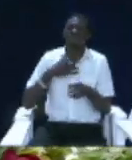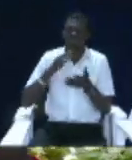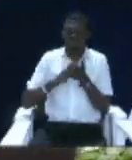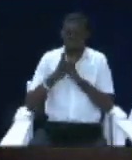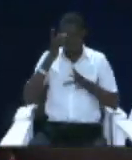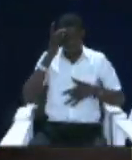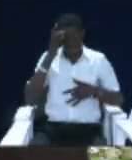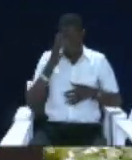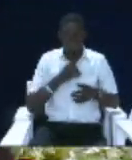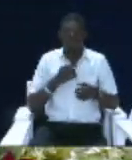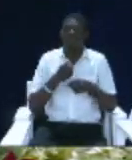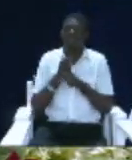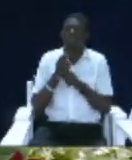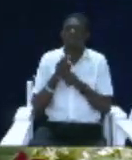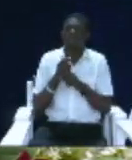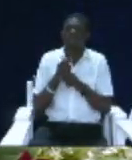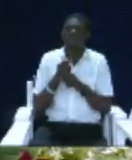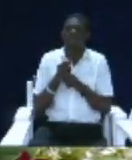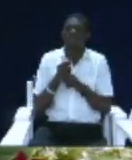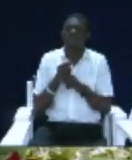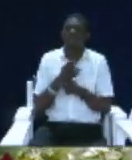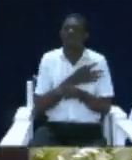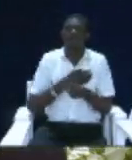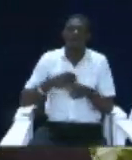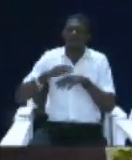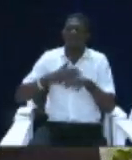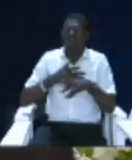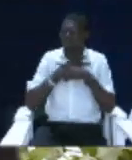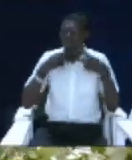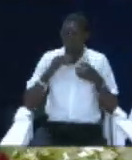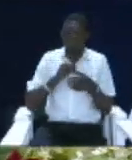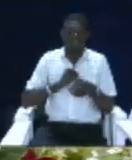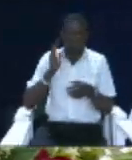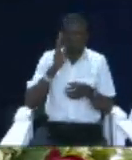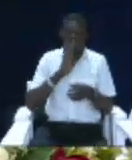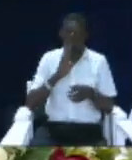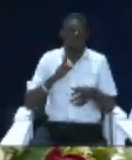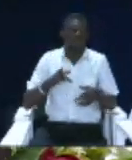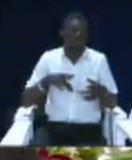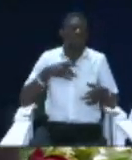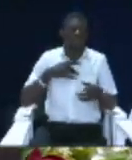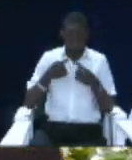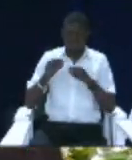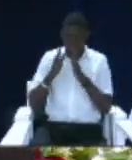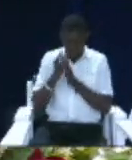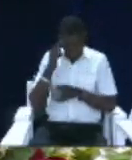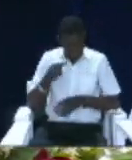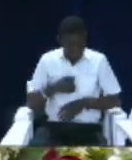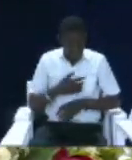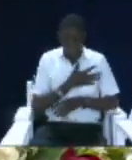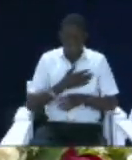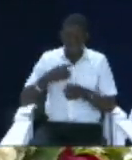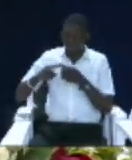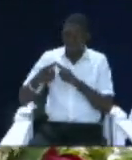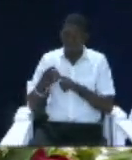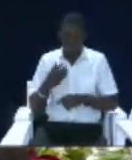was urinating blood. I called my pastor that I'm feeling sick. He came and prayed for me. A friend